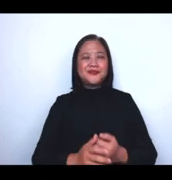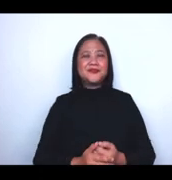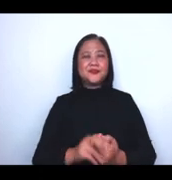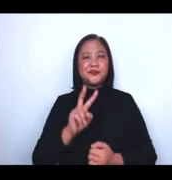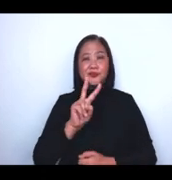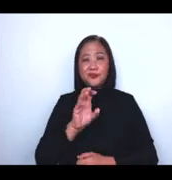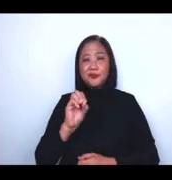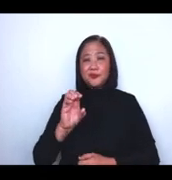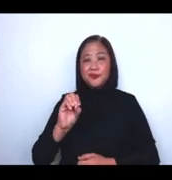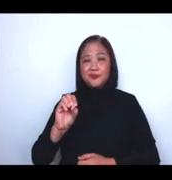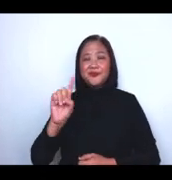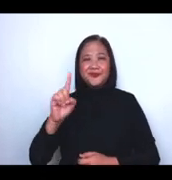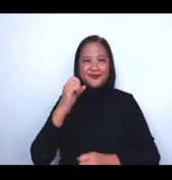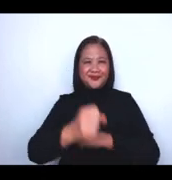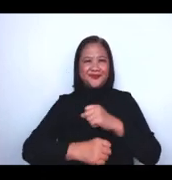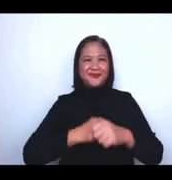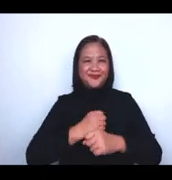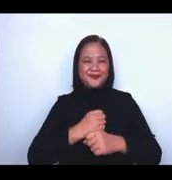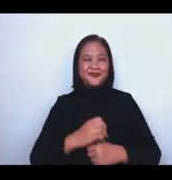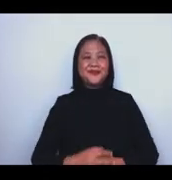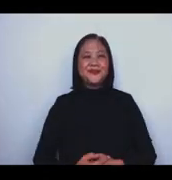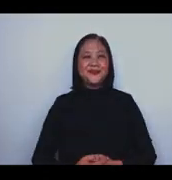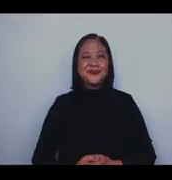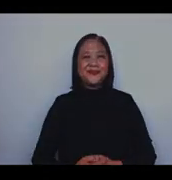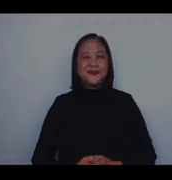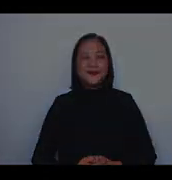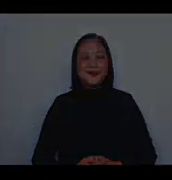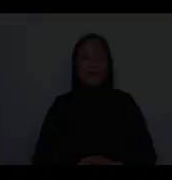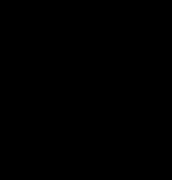in 2001.